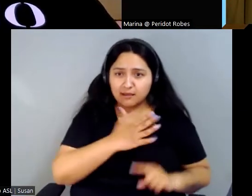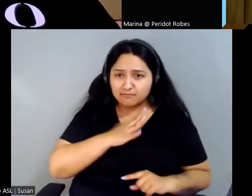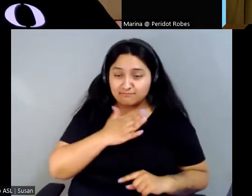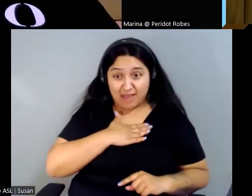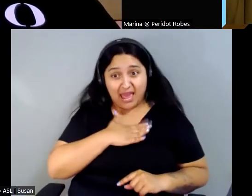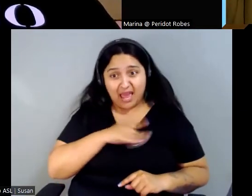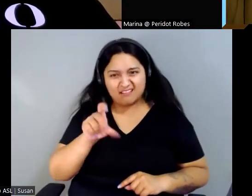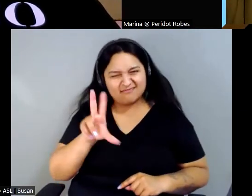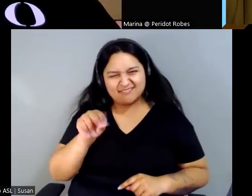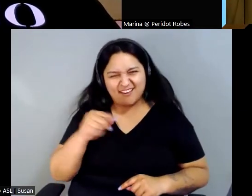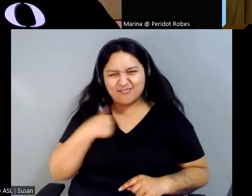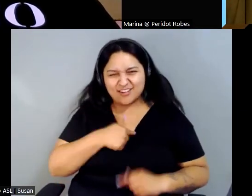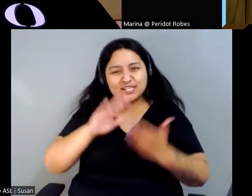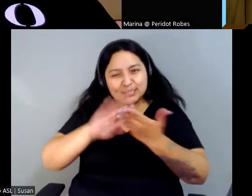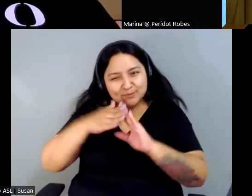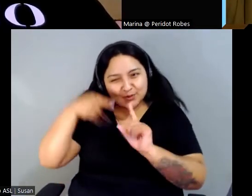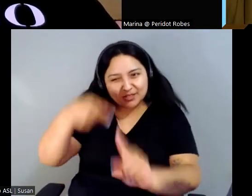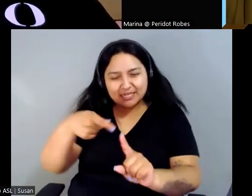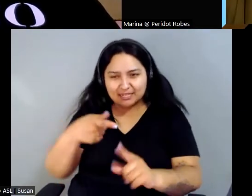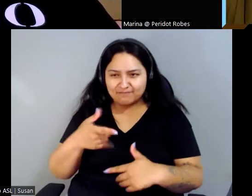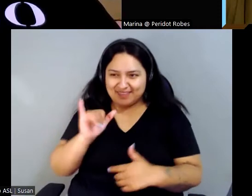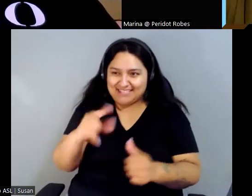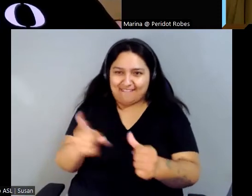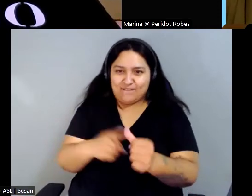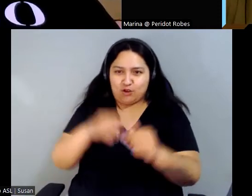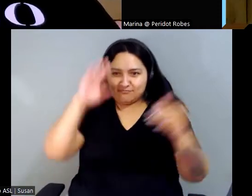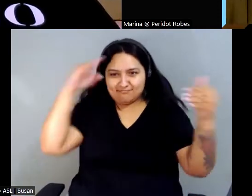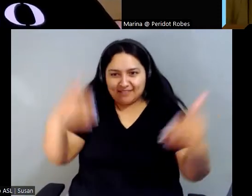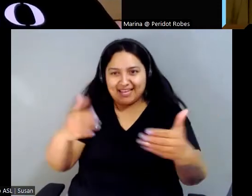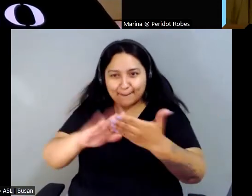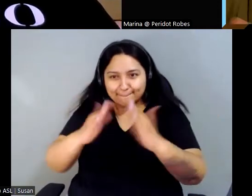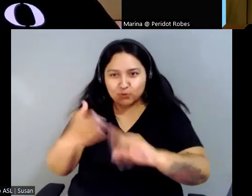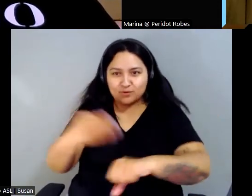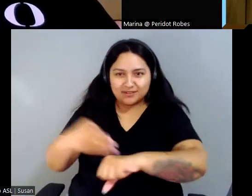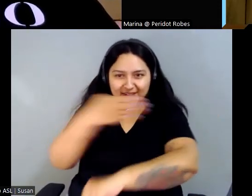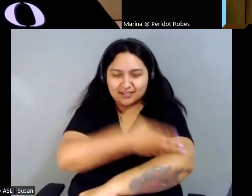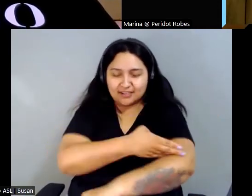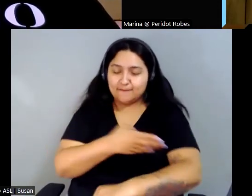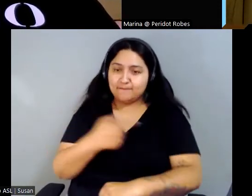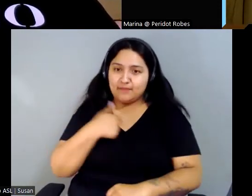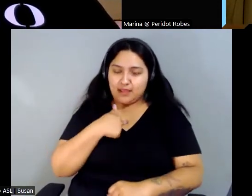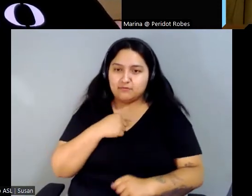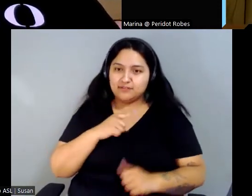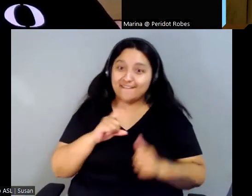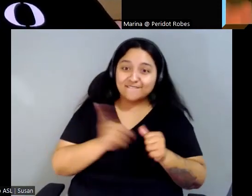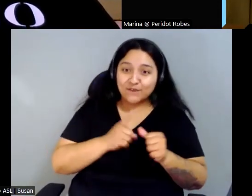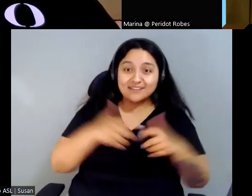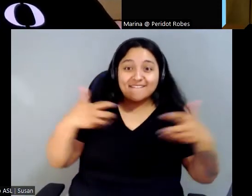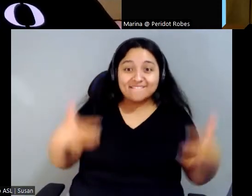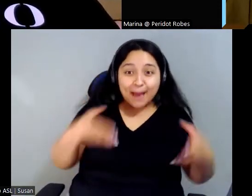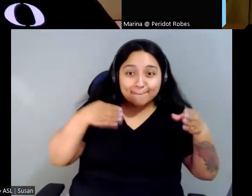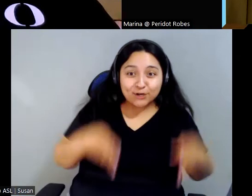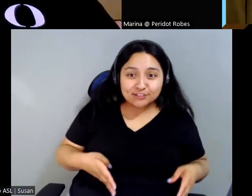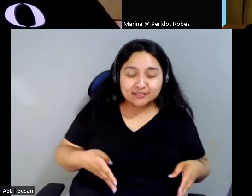community. And I always put community first because I am the damn community. I was a fat person long before I was Peridot Robes, and I'm going to be a